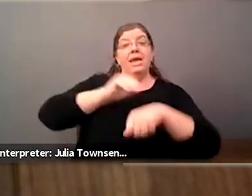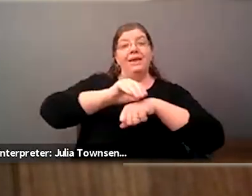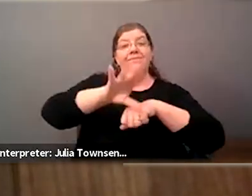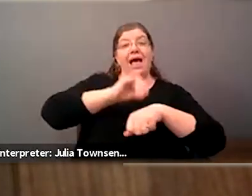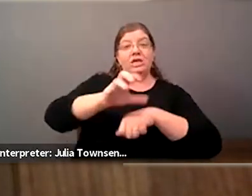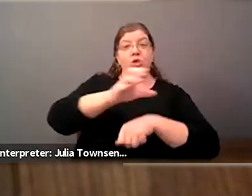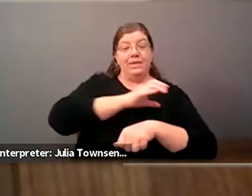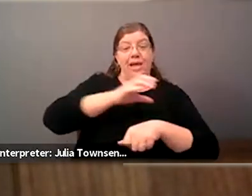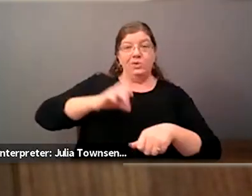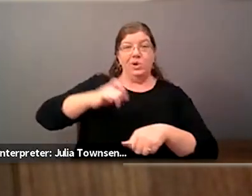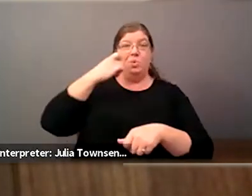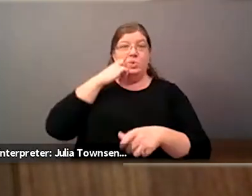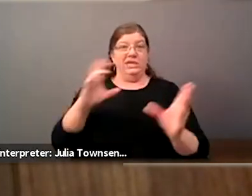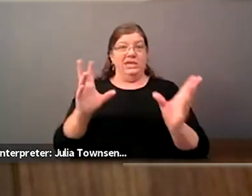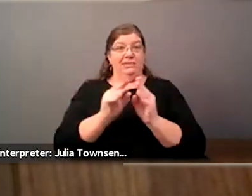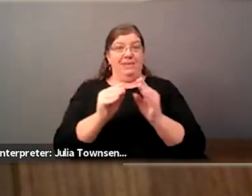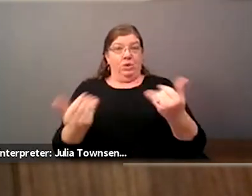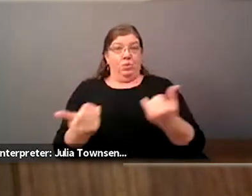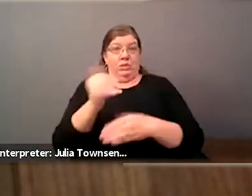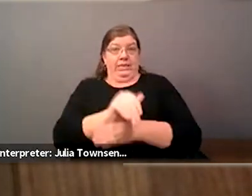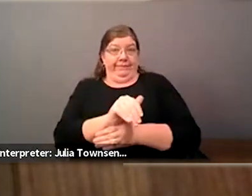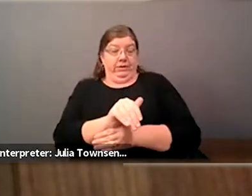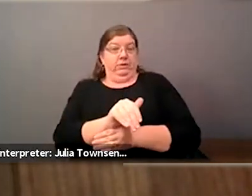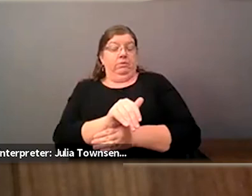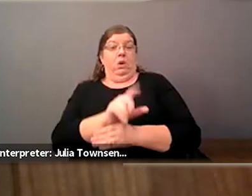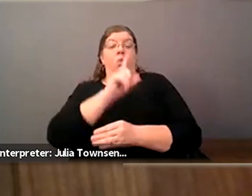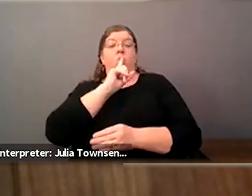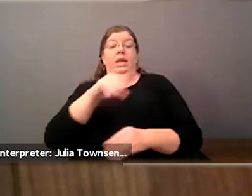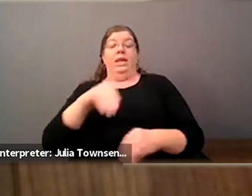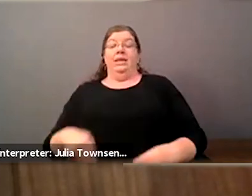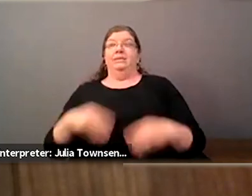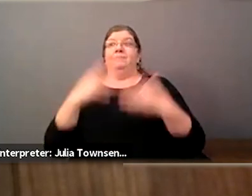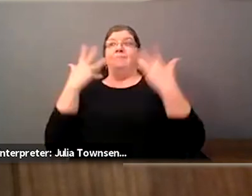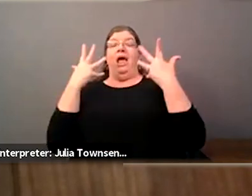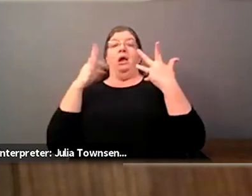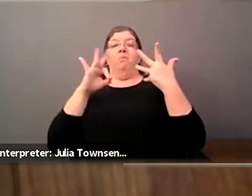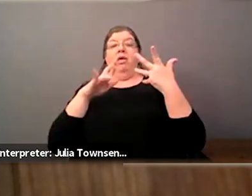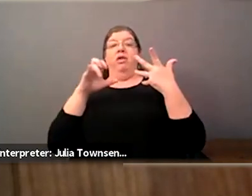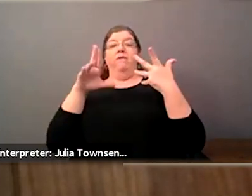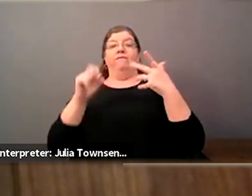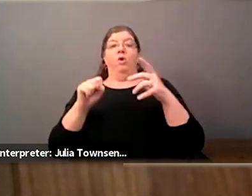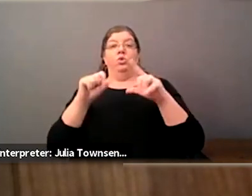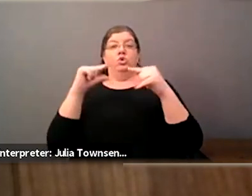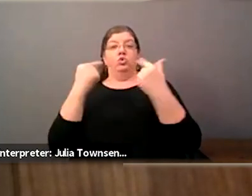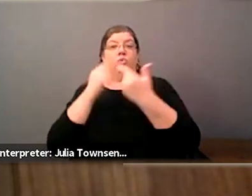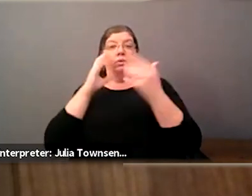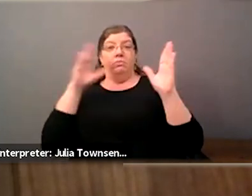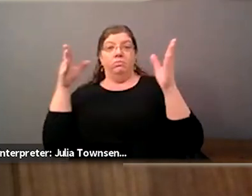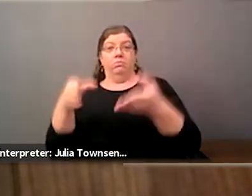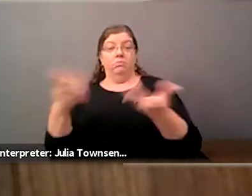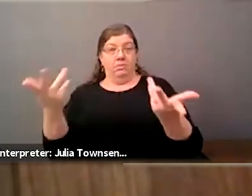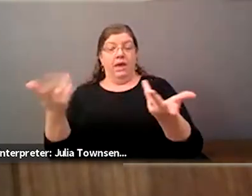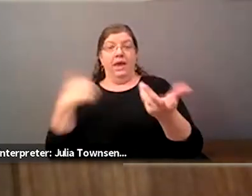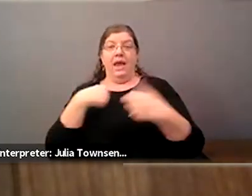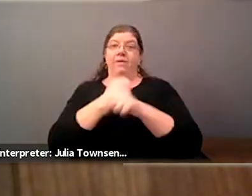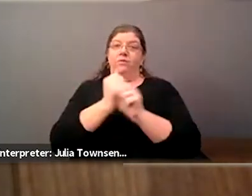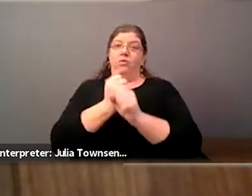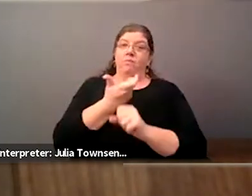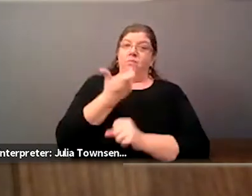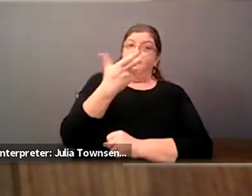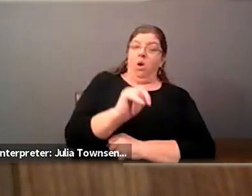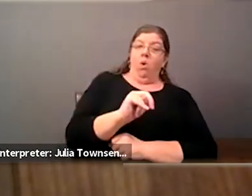and we just met this evening and and i'm i'm i'm really inspired by the focus group uh work and i've formed my own focus group of